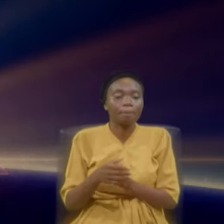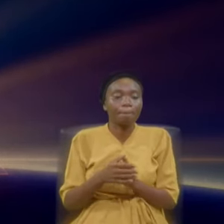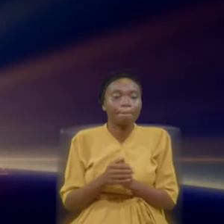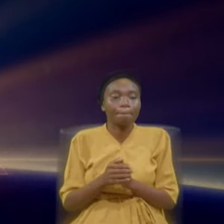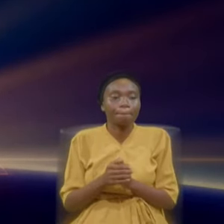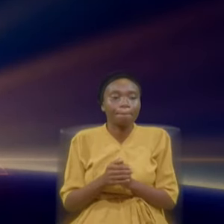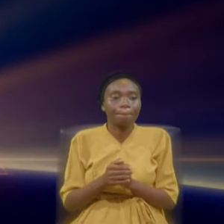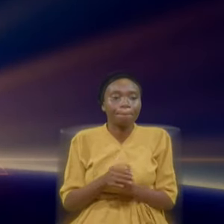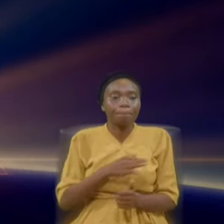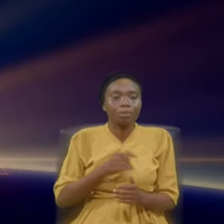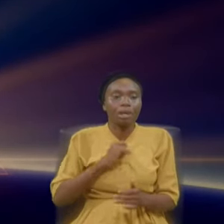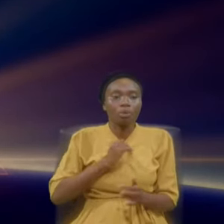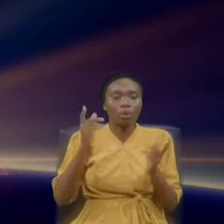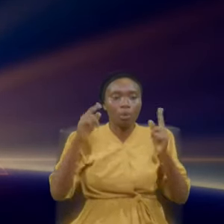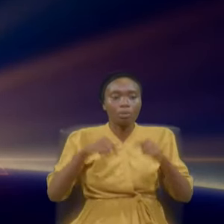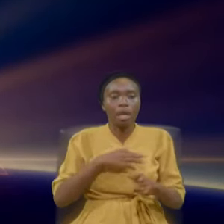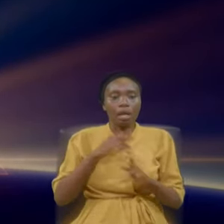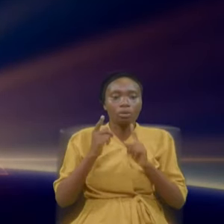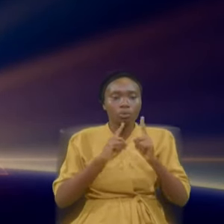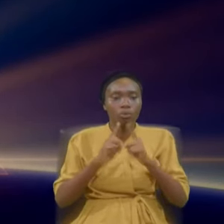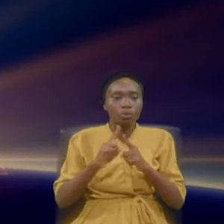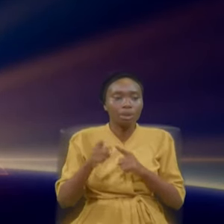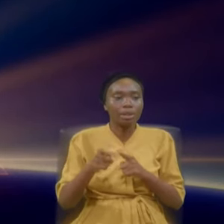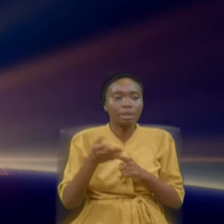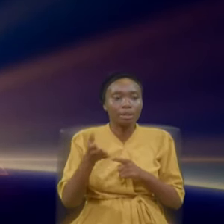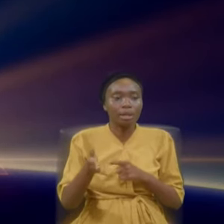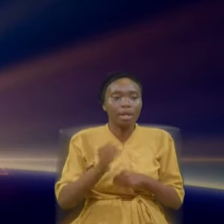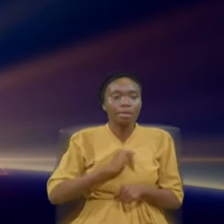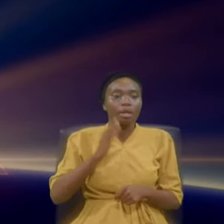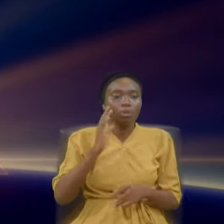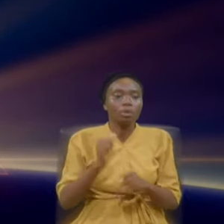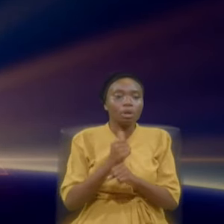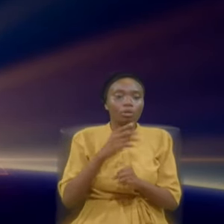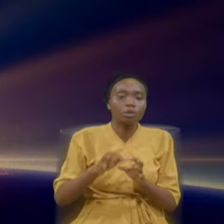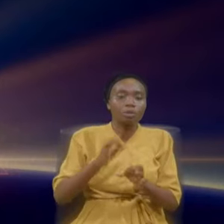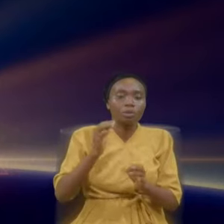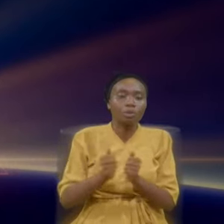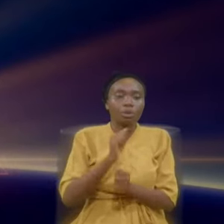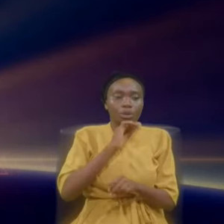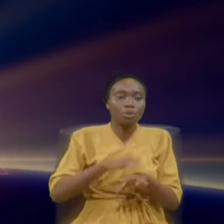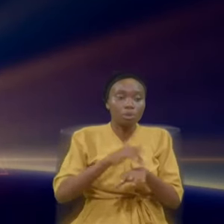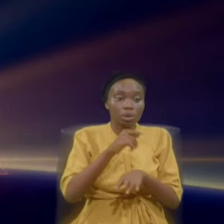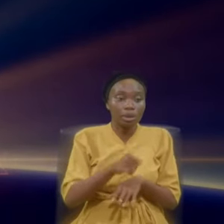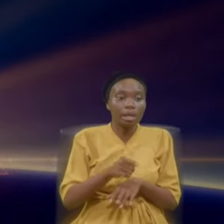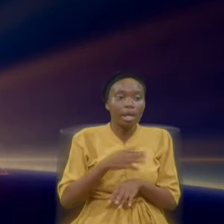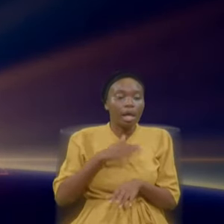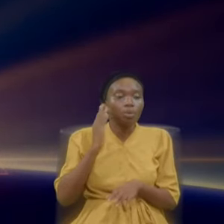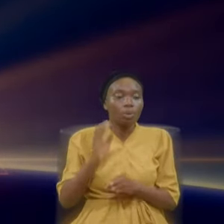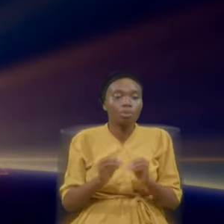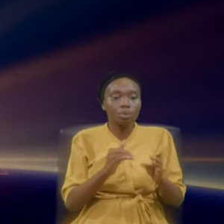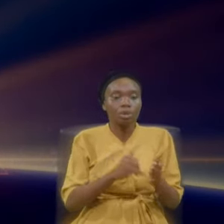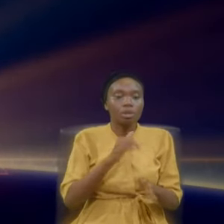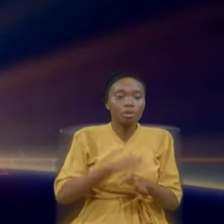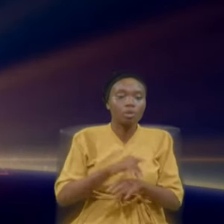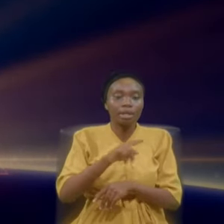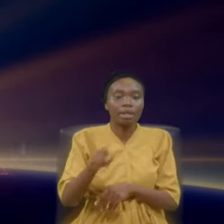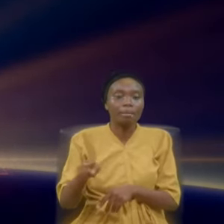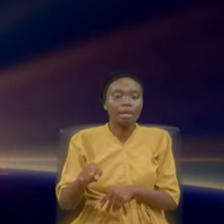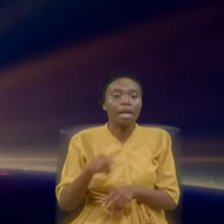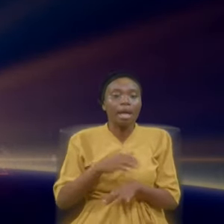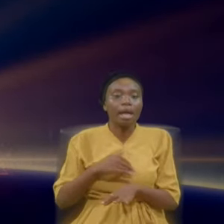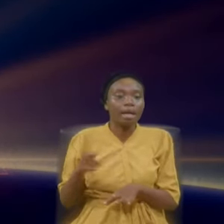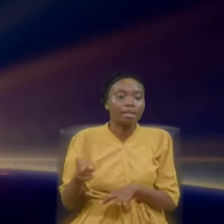thee. And I will come down and talk with thee there, and I will take of the Spirit which is upon thee, and will put it upon